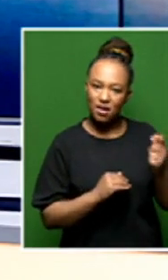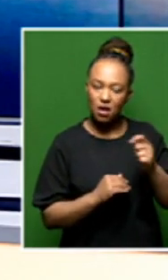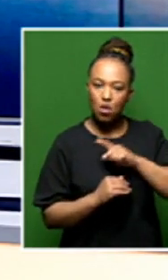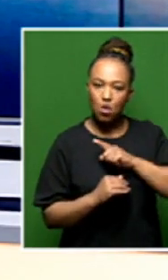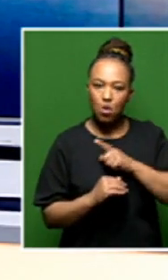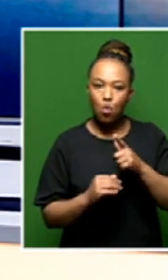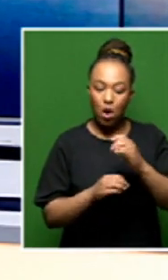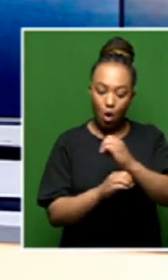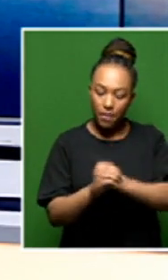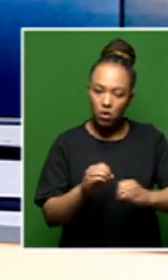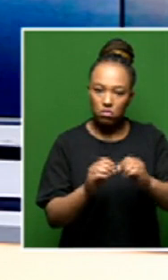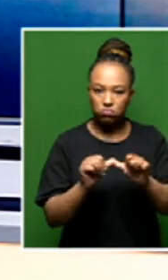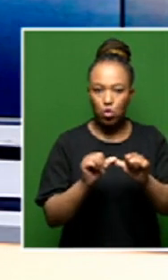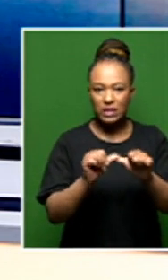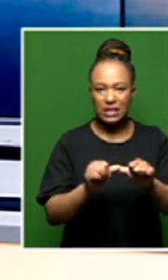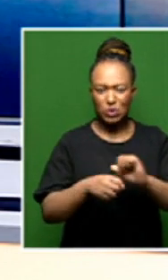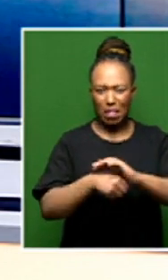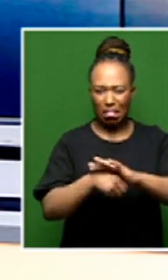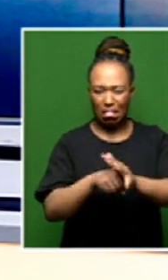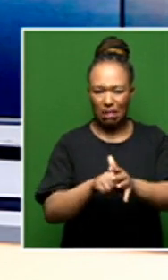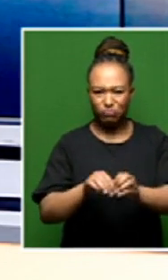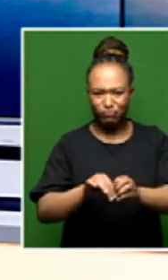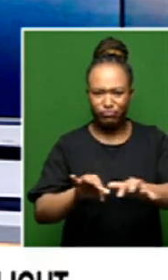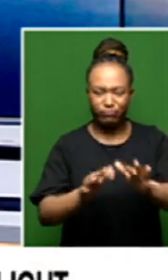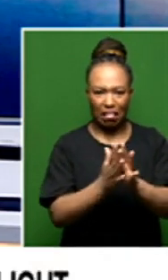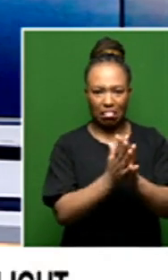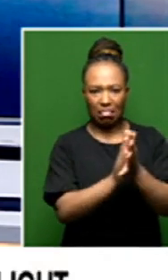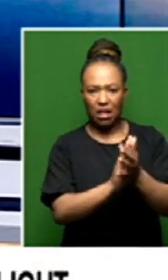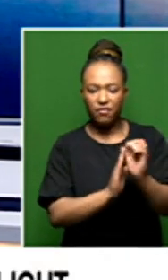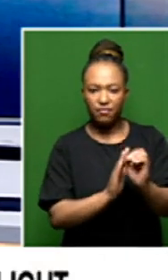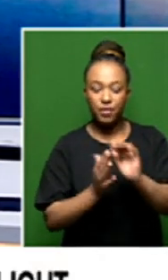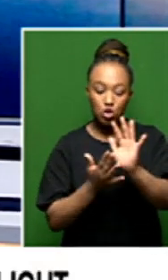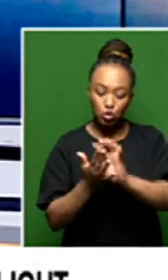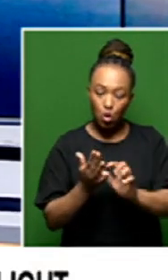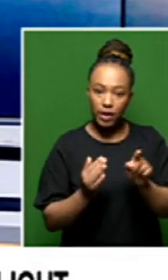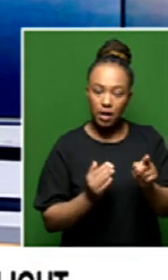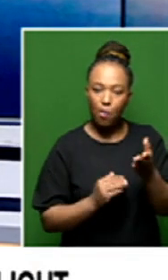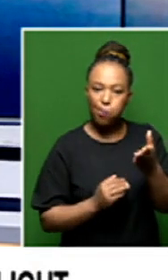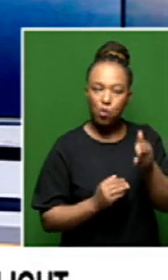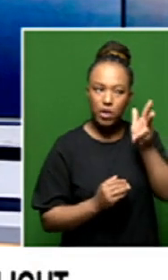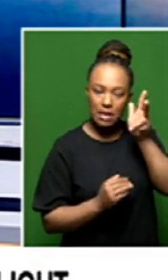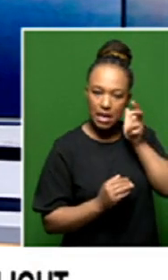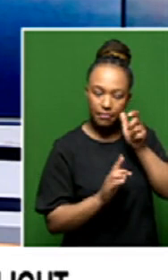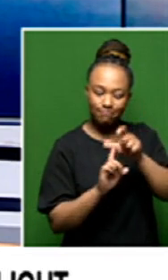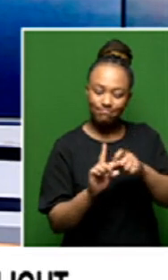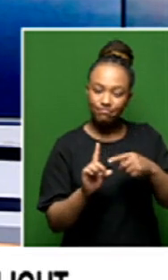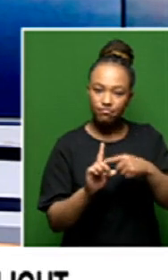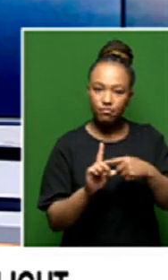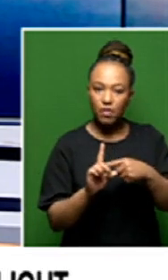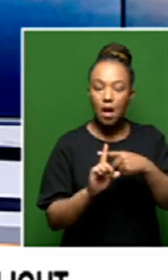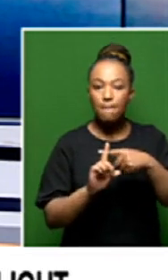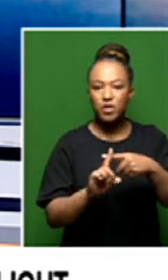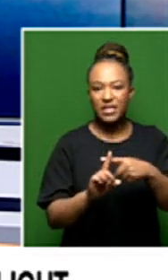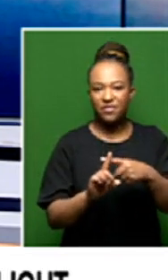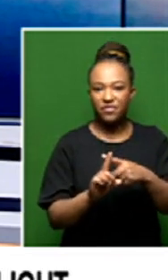Omicron variant continues to wreak havoc around the world. Now, the story that we are hearing is that she tested positive